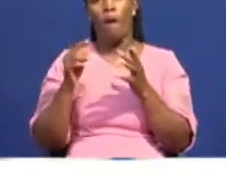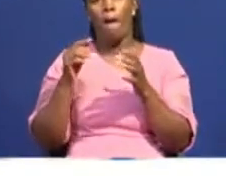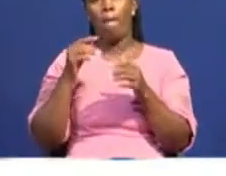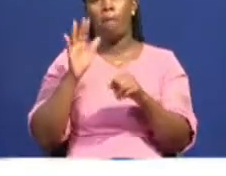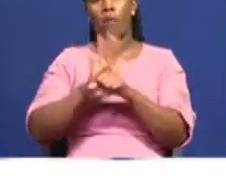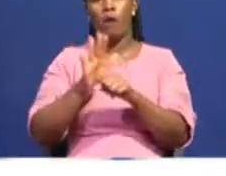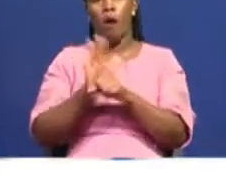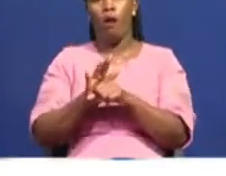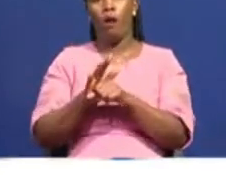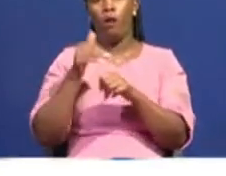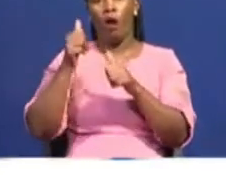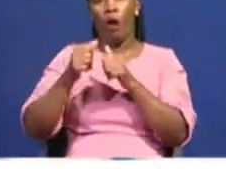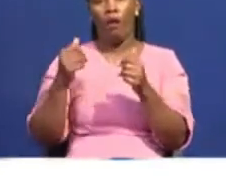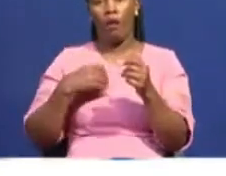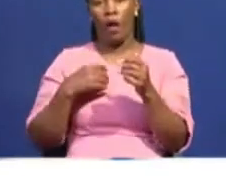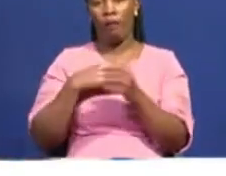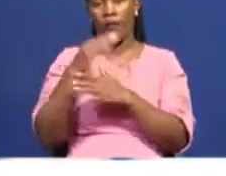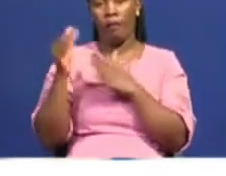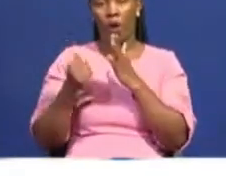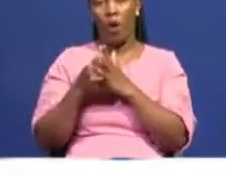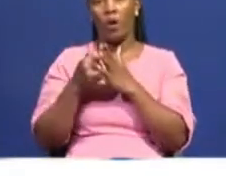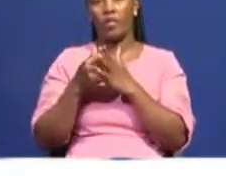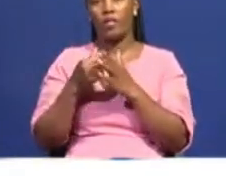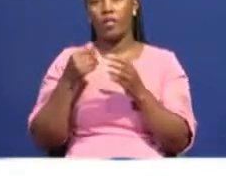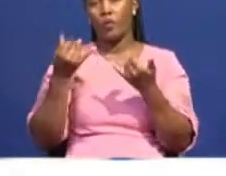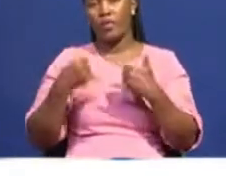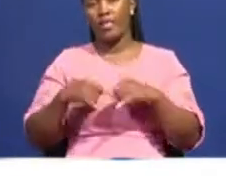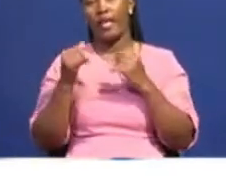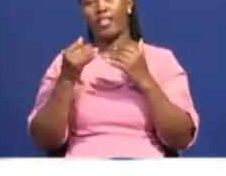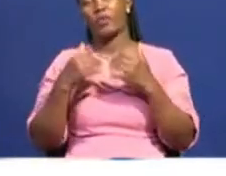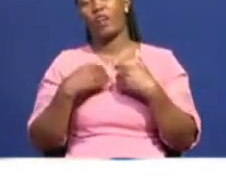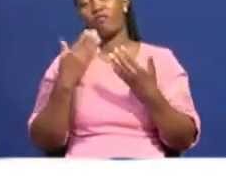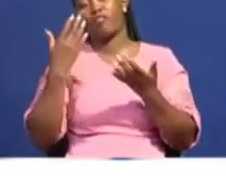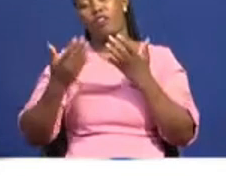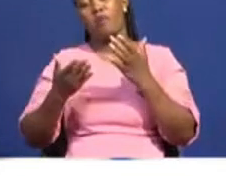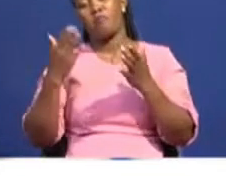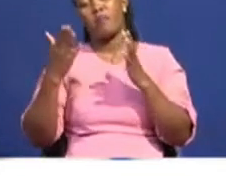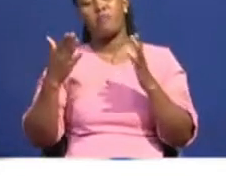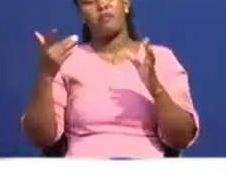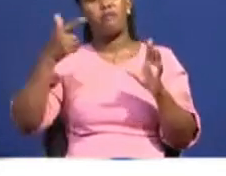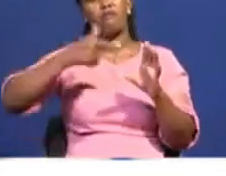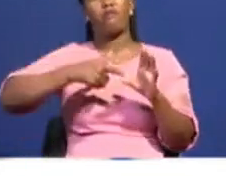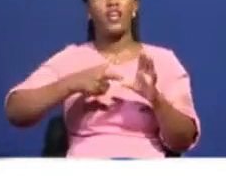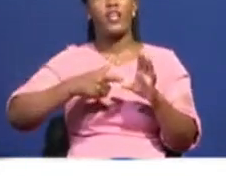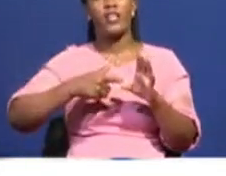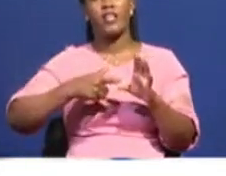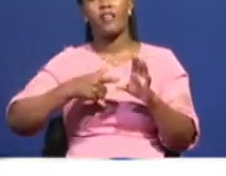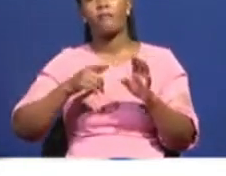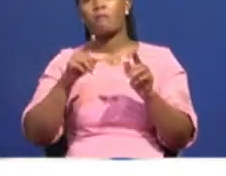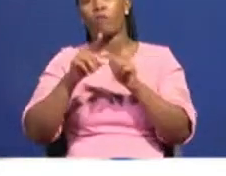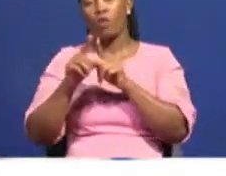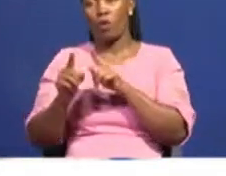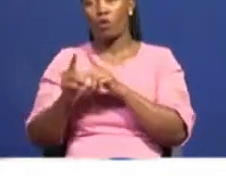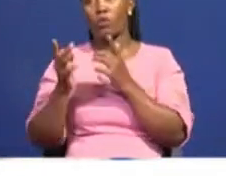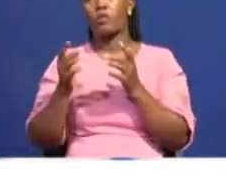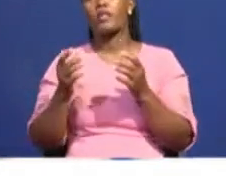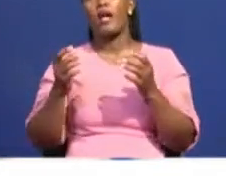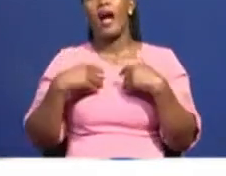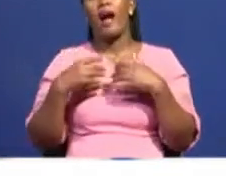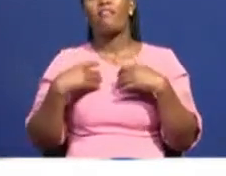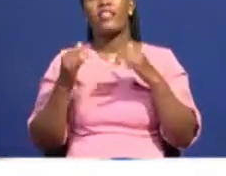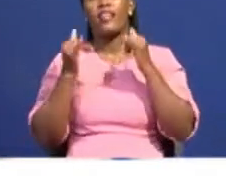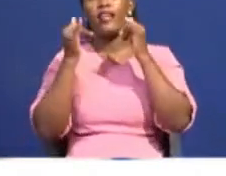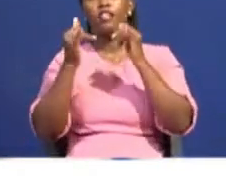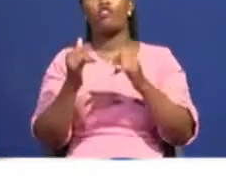that brought about the problem to begin with, is burning fossil fuels or biomass. And so with renewable